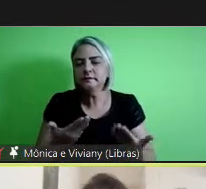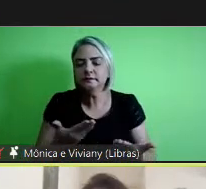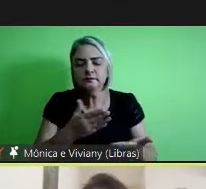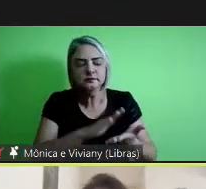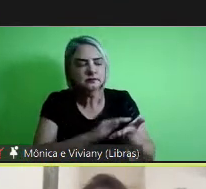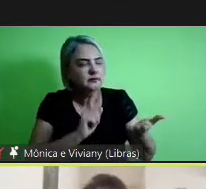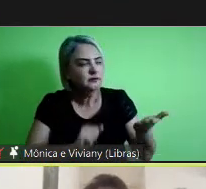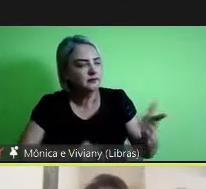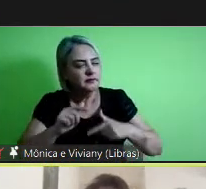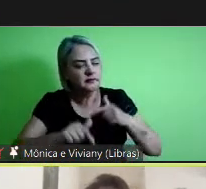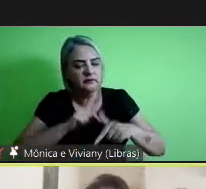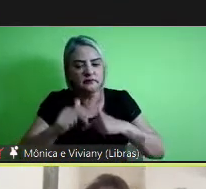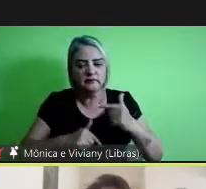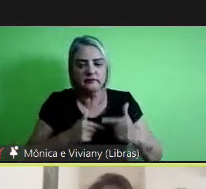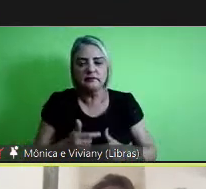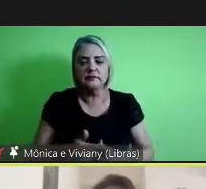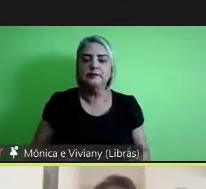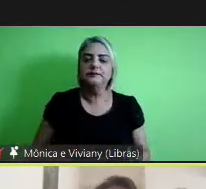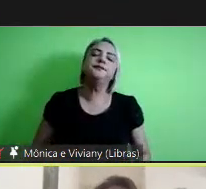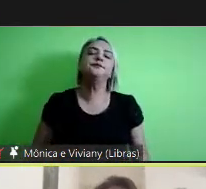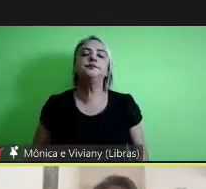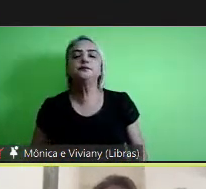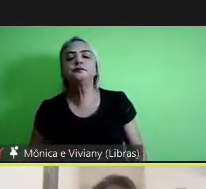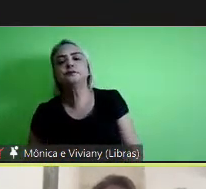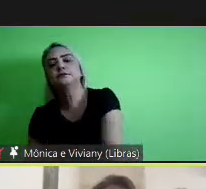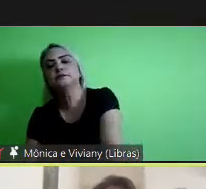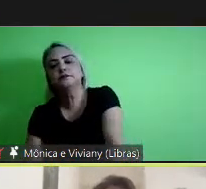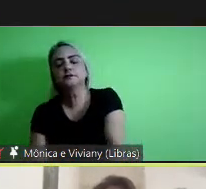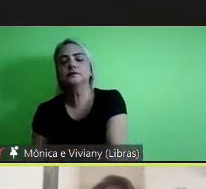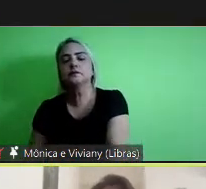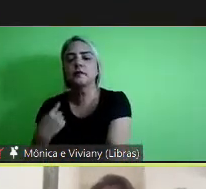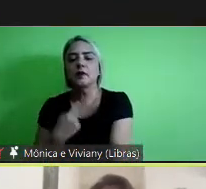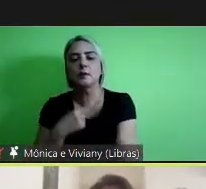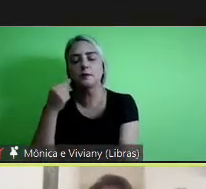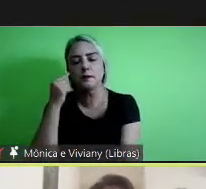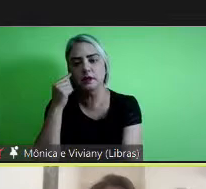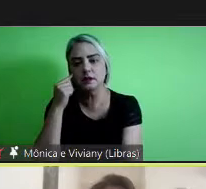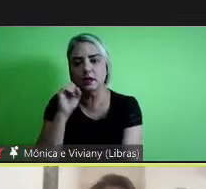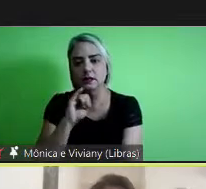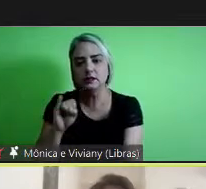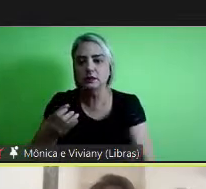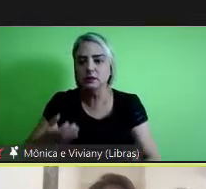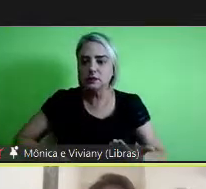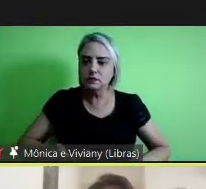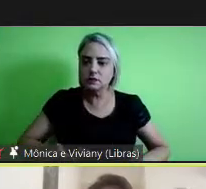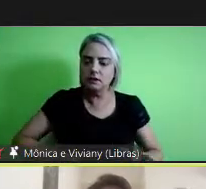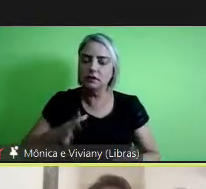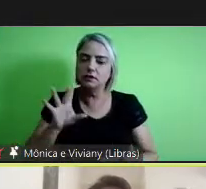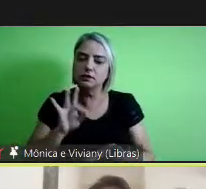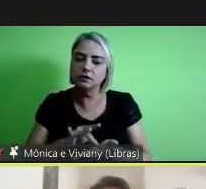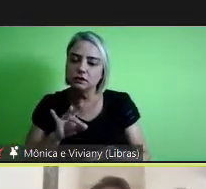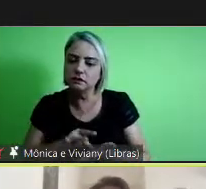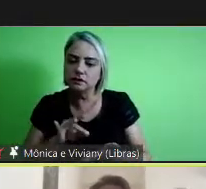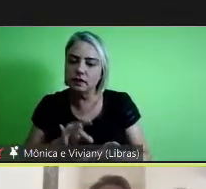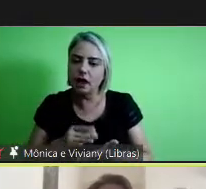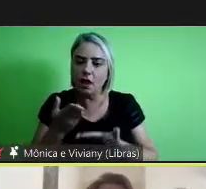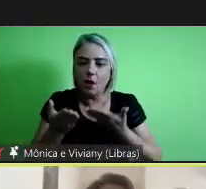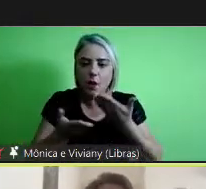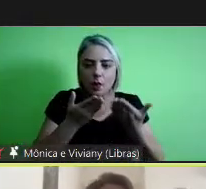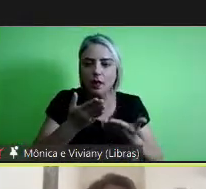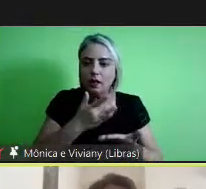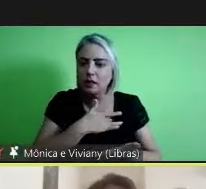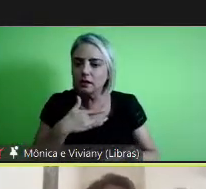planet, a hotter country. And I believe that's something that we have to think about. Are